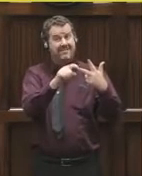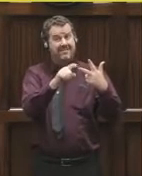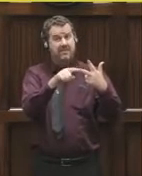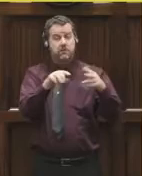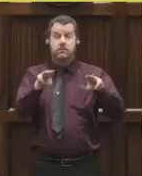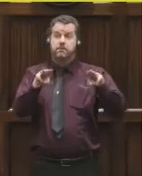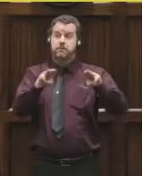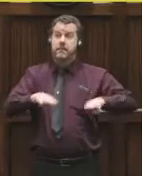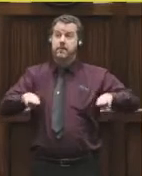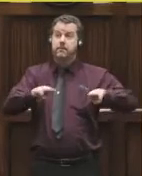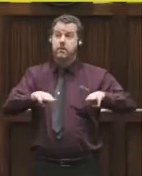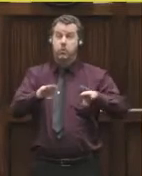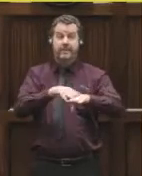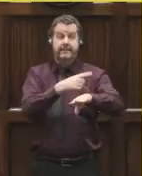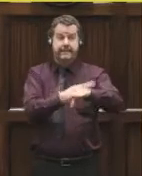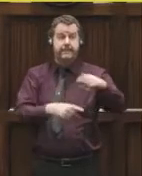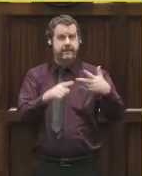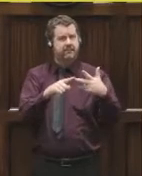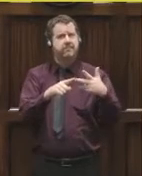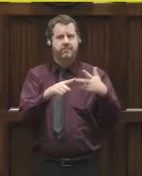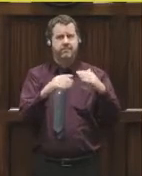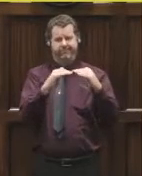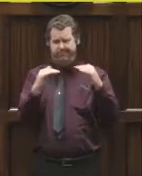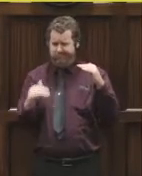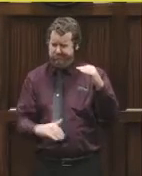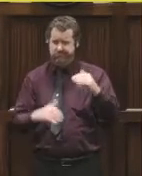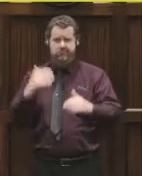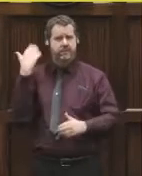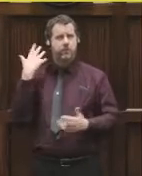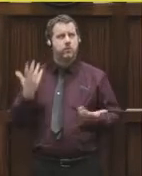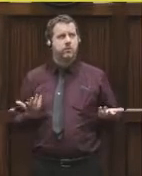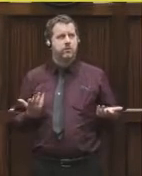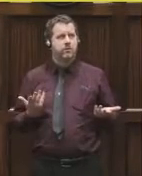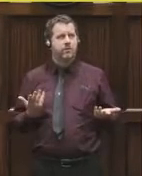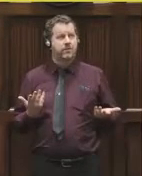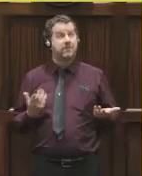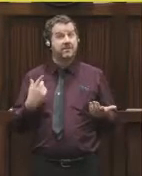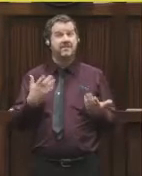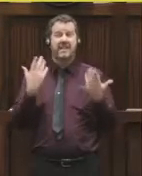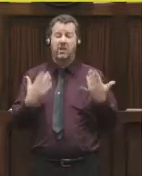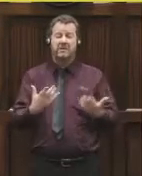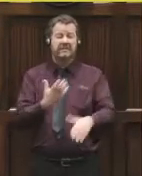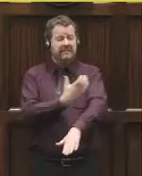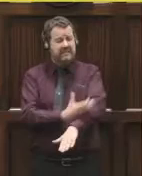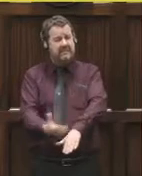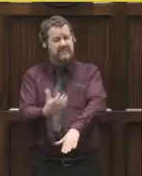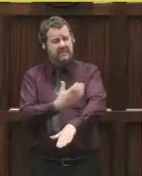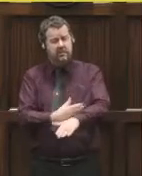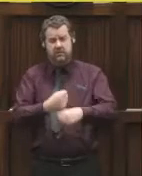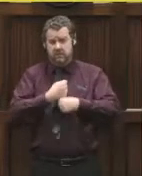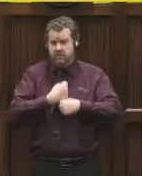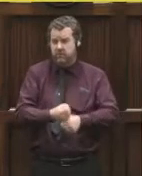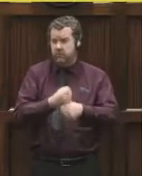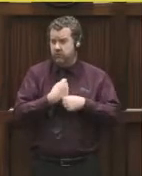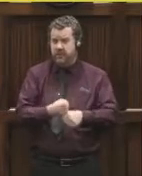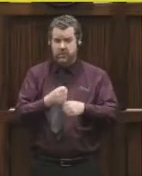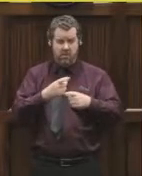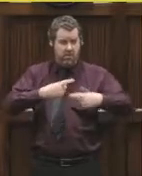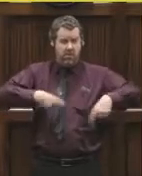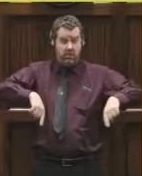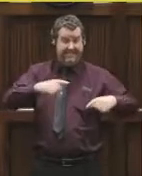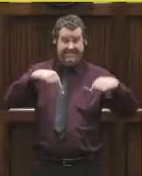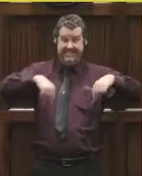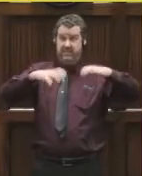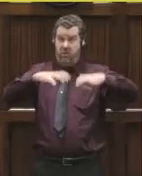people with disabilities. It is a matter of continued frustration for many of us in this House